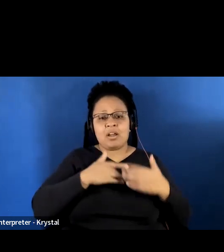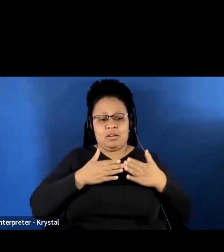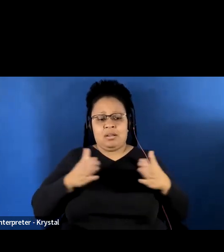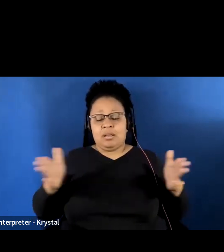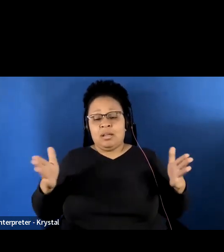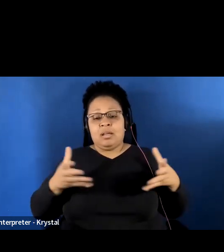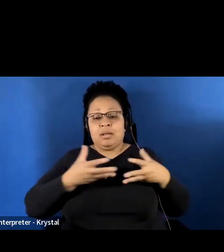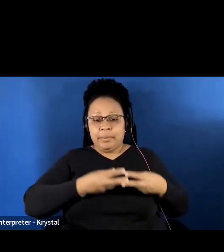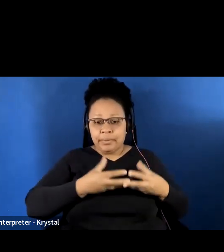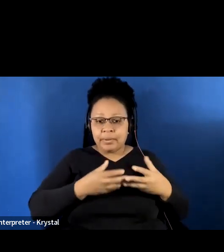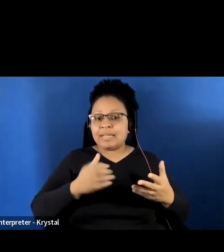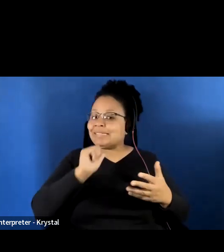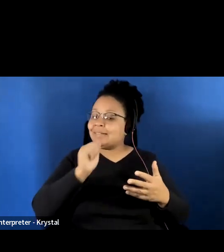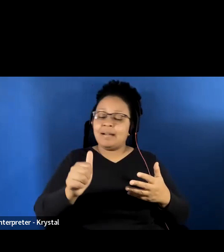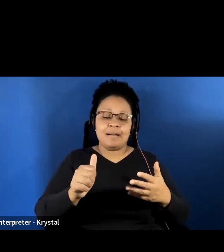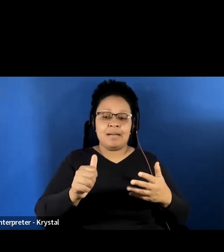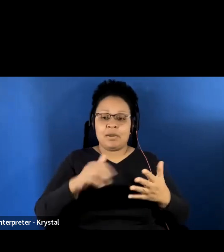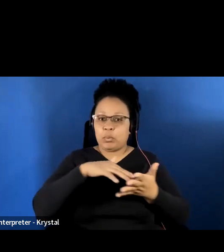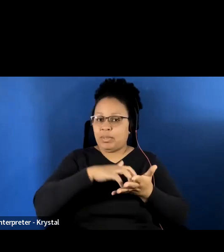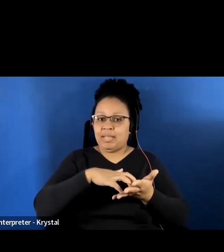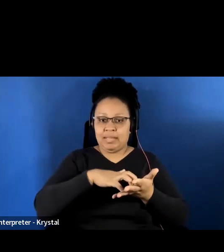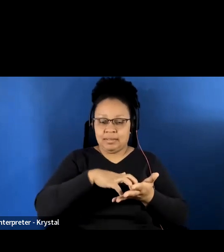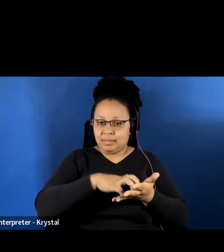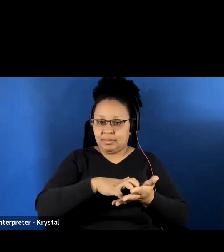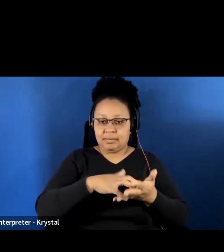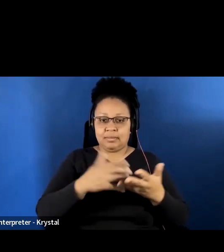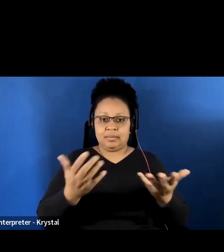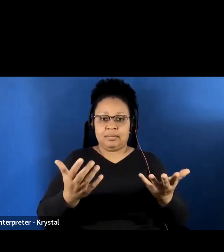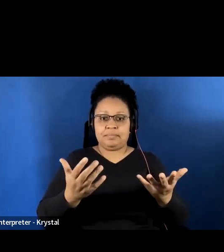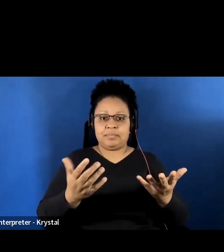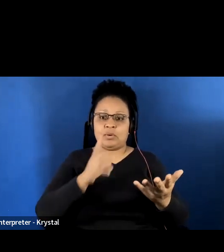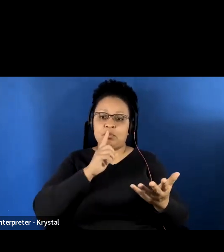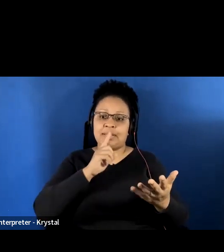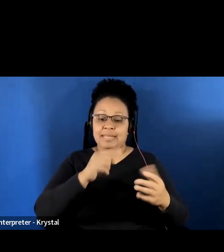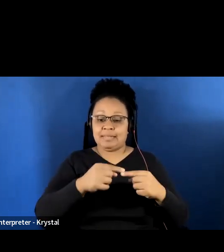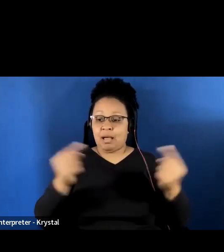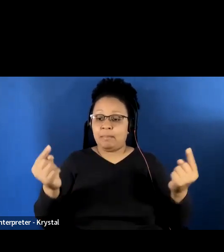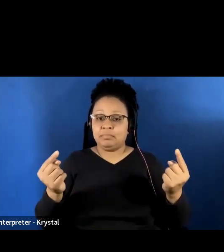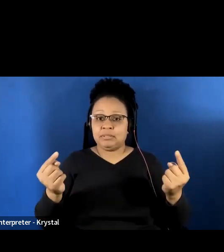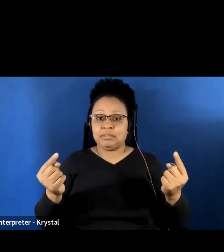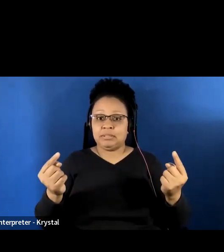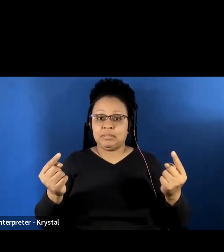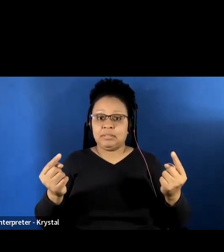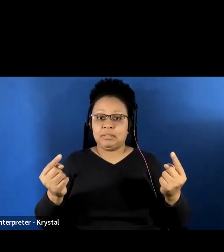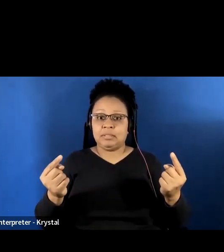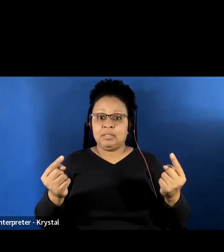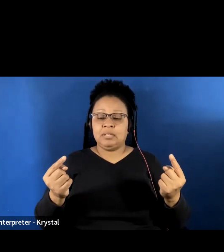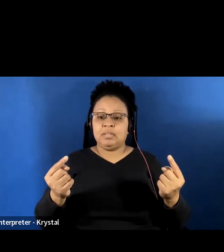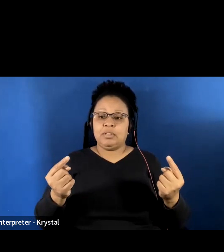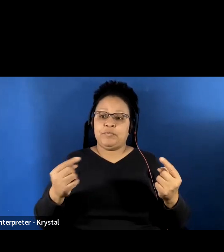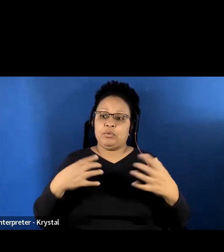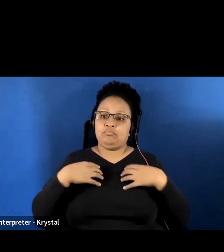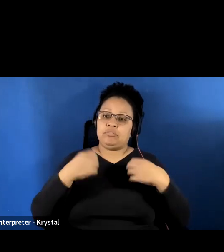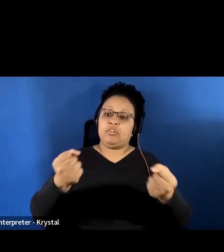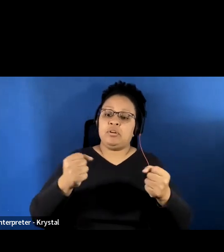actually no empirical data to suggest that it's a weakness. In fact, the opposite is true. Acts of courage